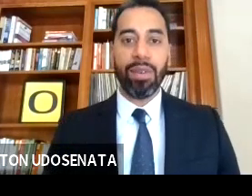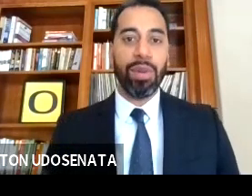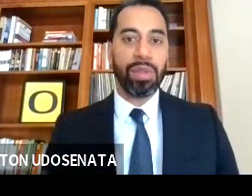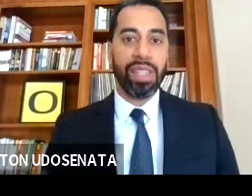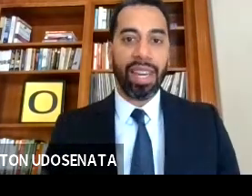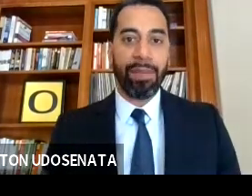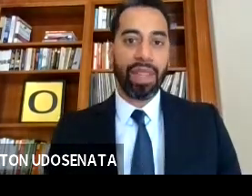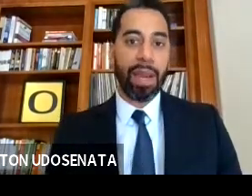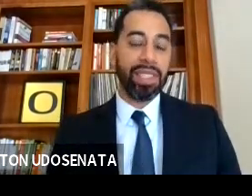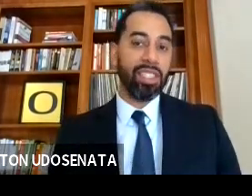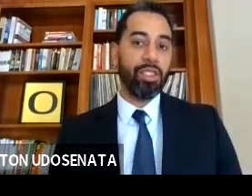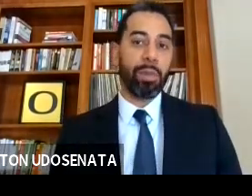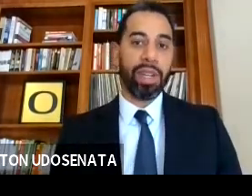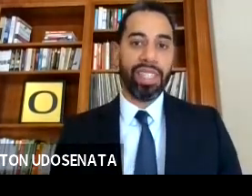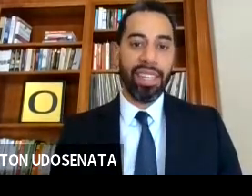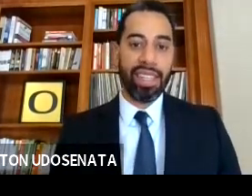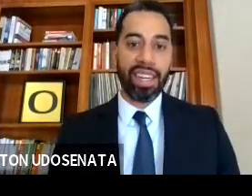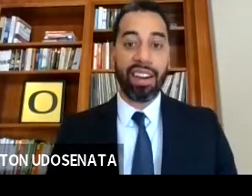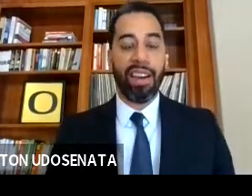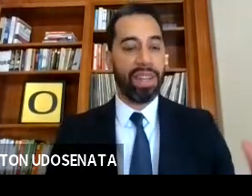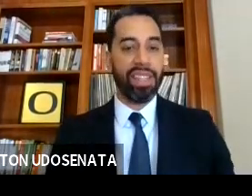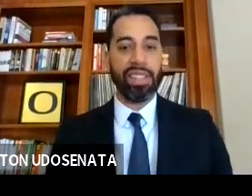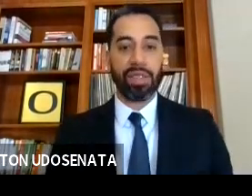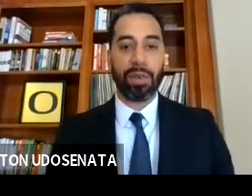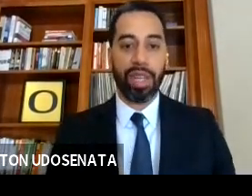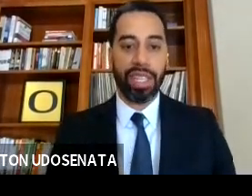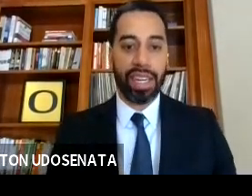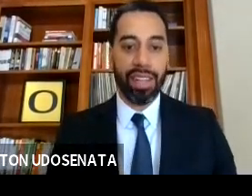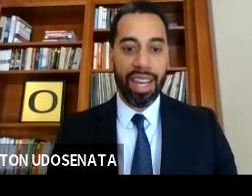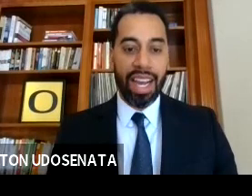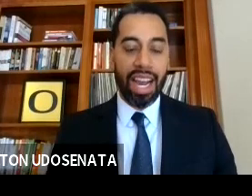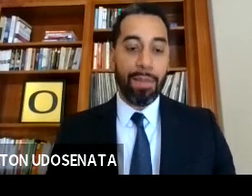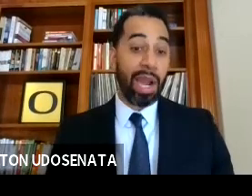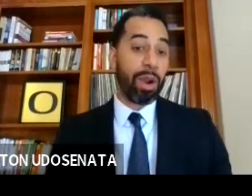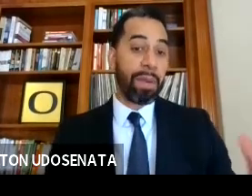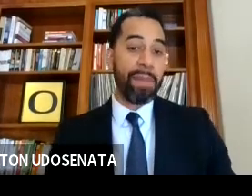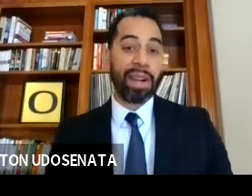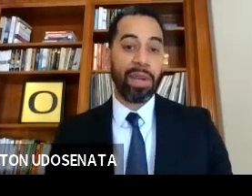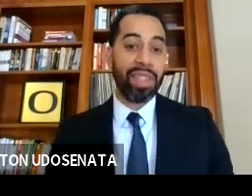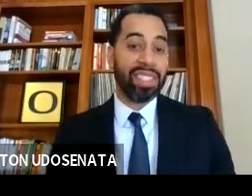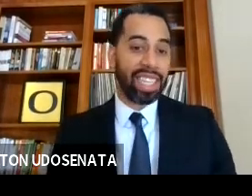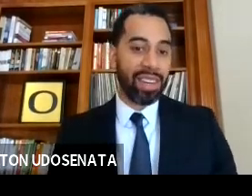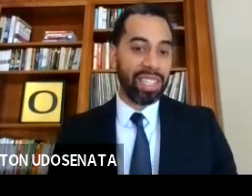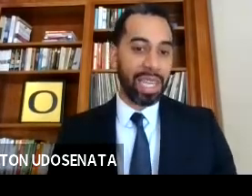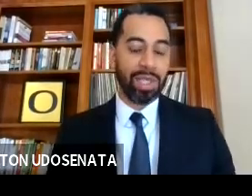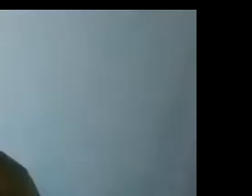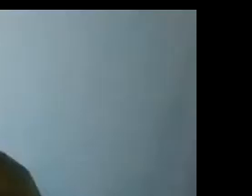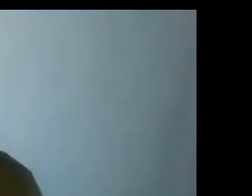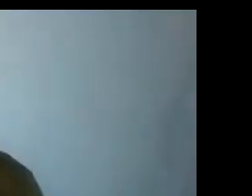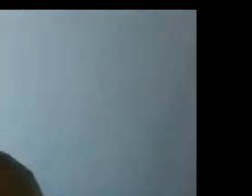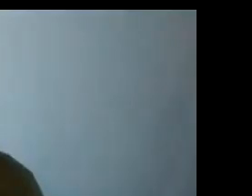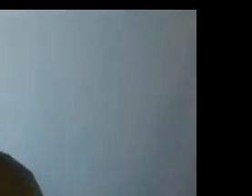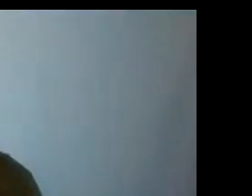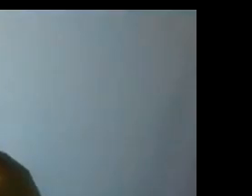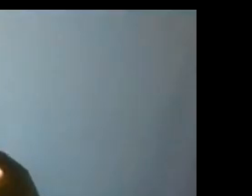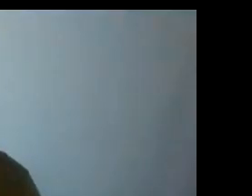is Ethan Udosinata. I'm assistant superintendent here. I've been in the district for 1 year. I work primarily with the secondary team, which is why